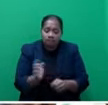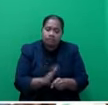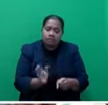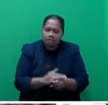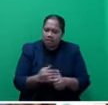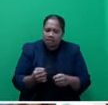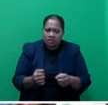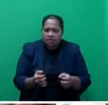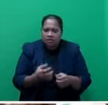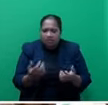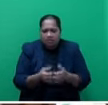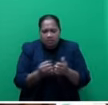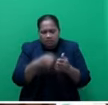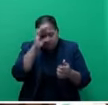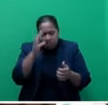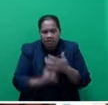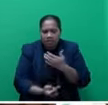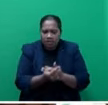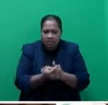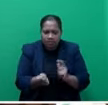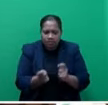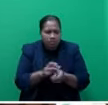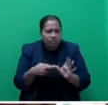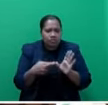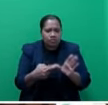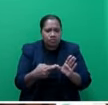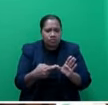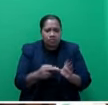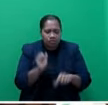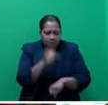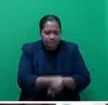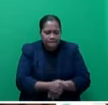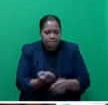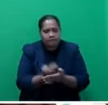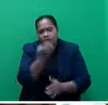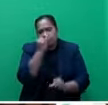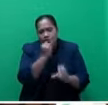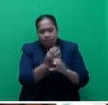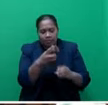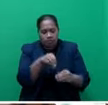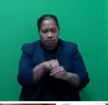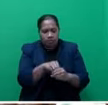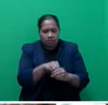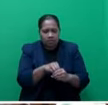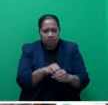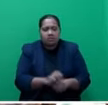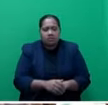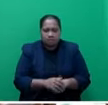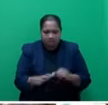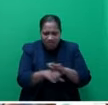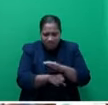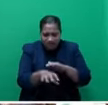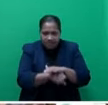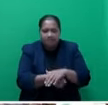change the traditional response to fight economic crimes, including fraud and corruption. The introduction of the Serious